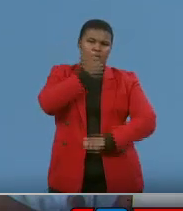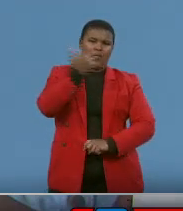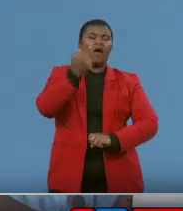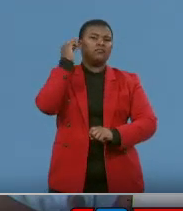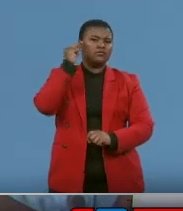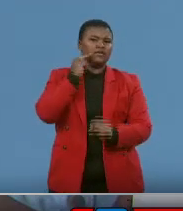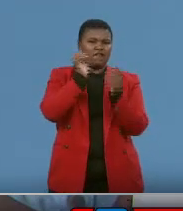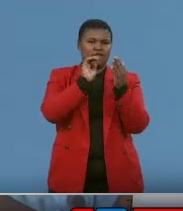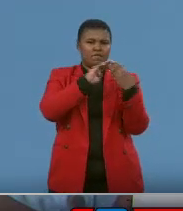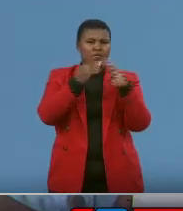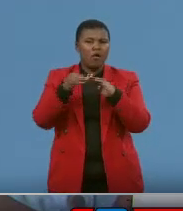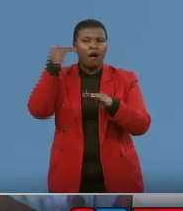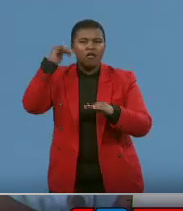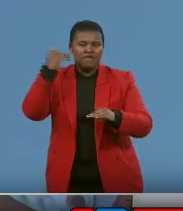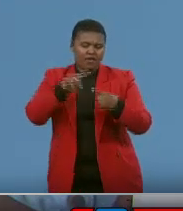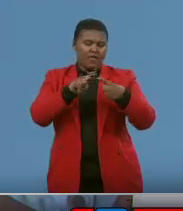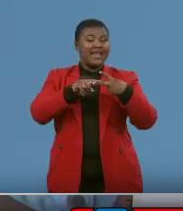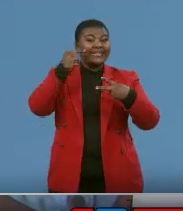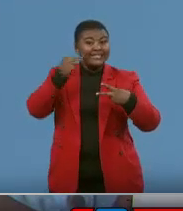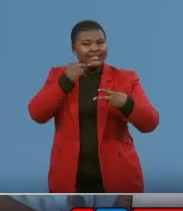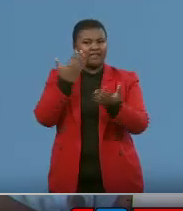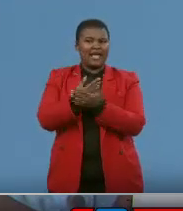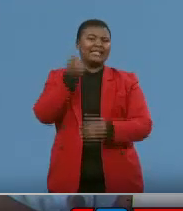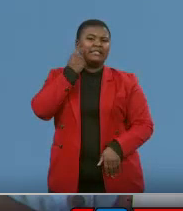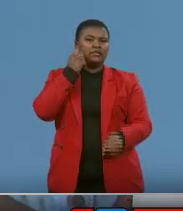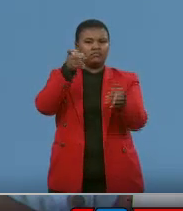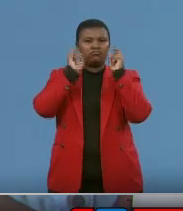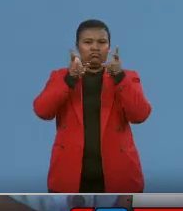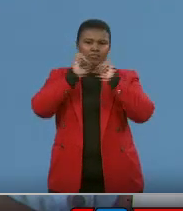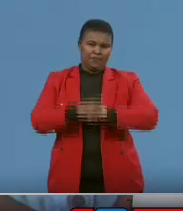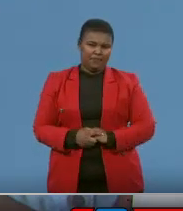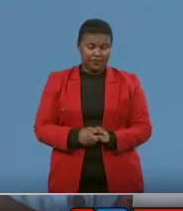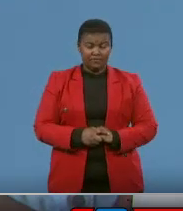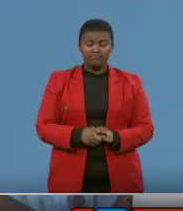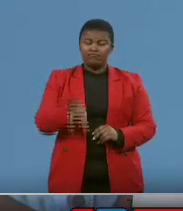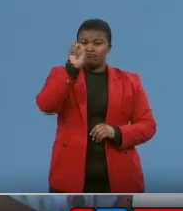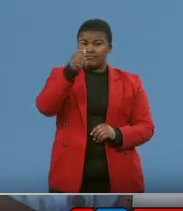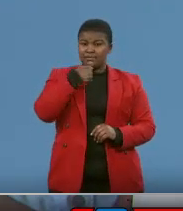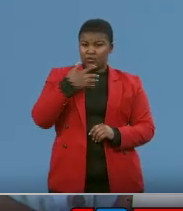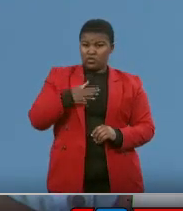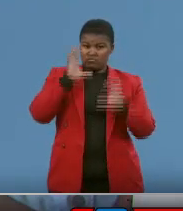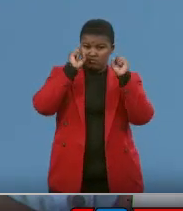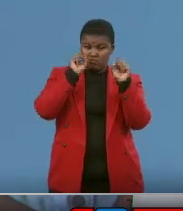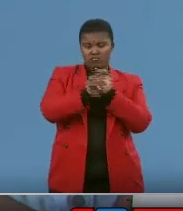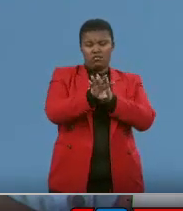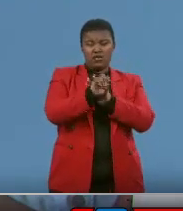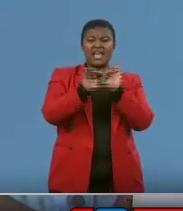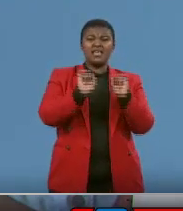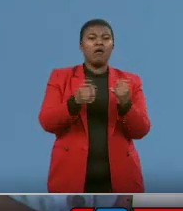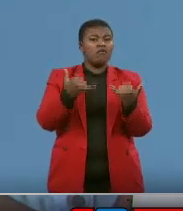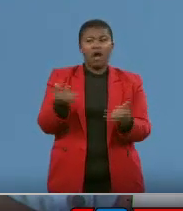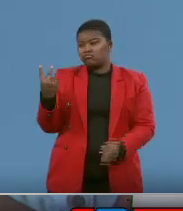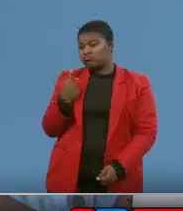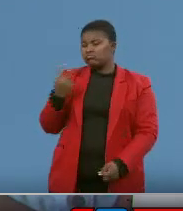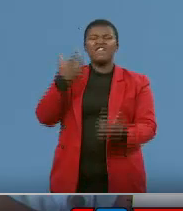those who are hard of hearing or those who are actually deaf. But I want to talk about the media space itself, because now, of course, we're all paying attention to it. You and I